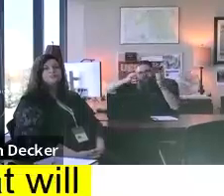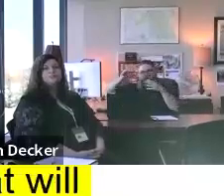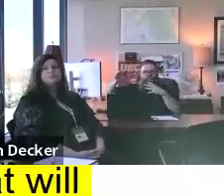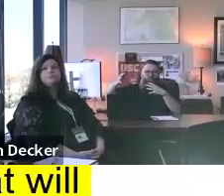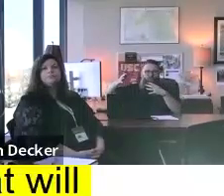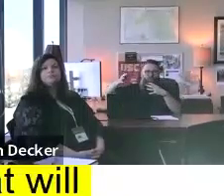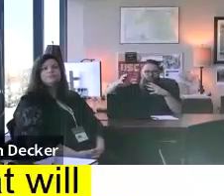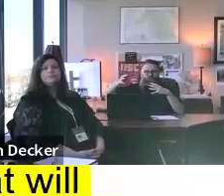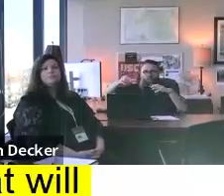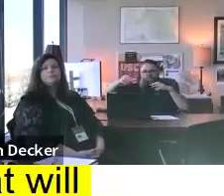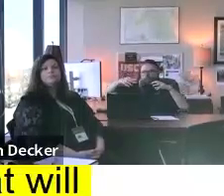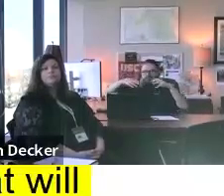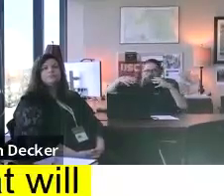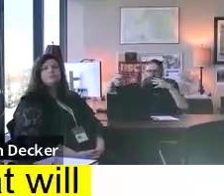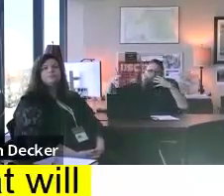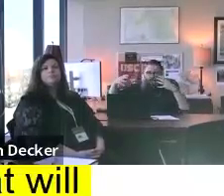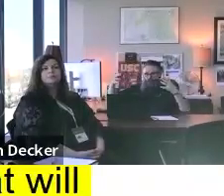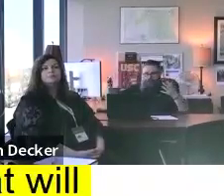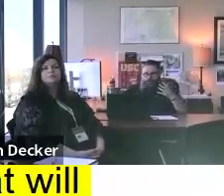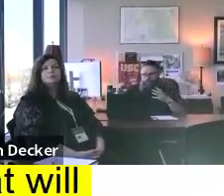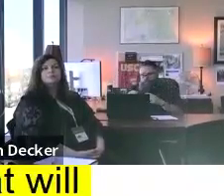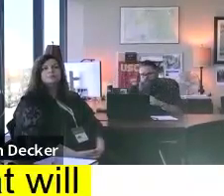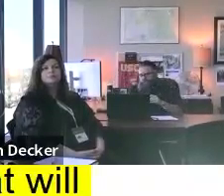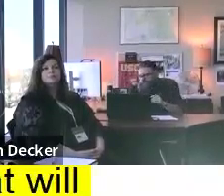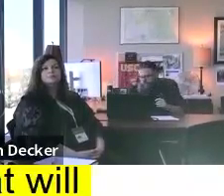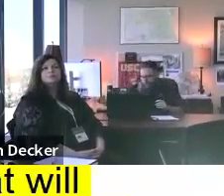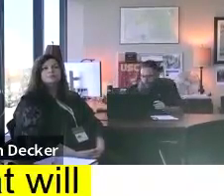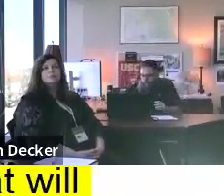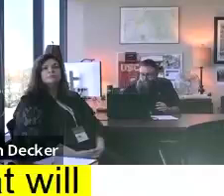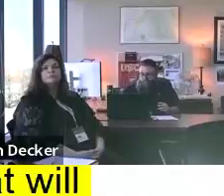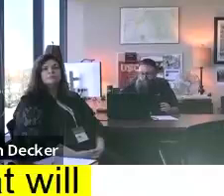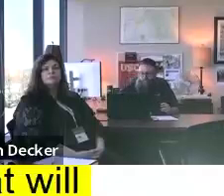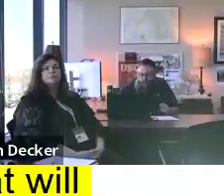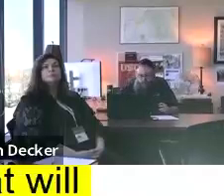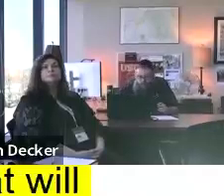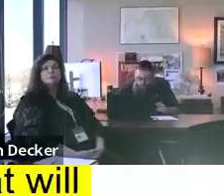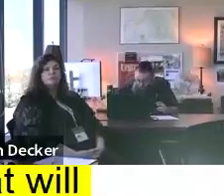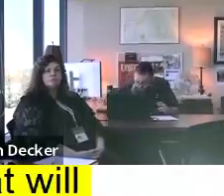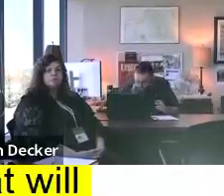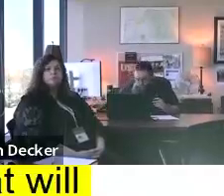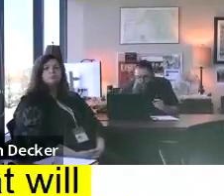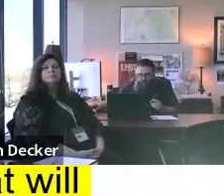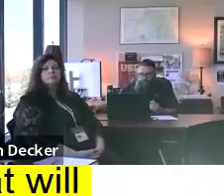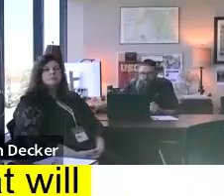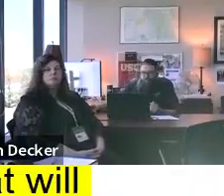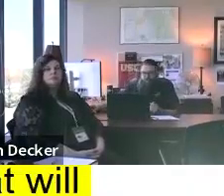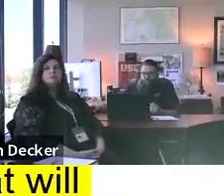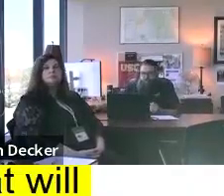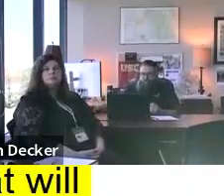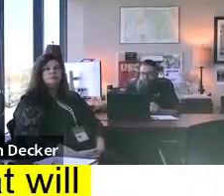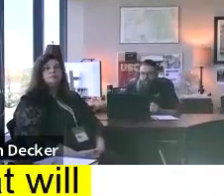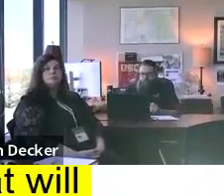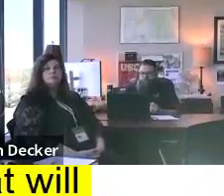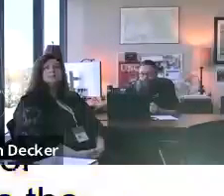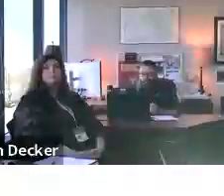on between service codes, they do not want that also to interrupt any programming with clients or